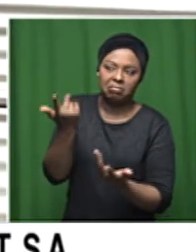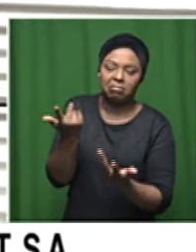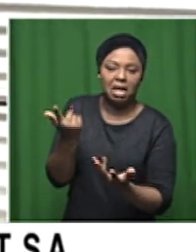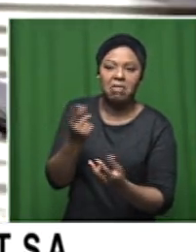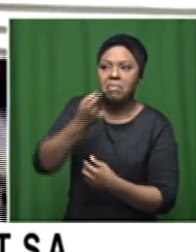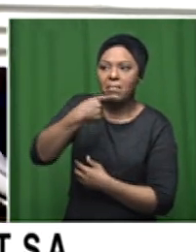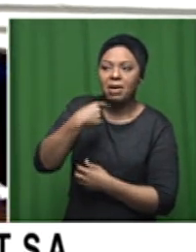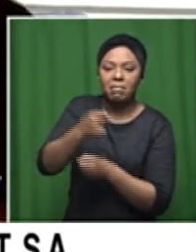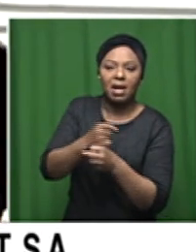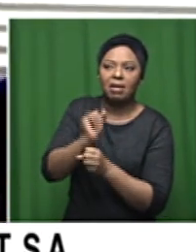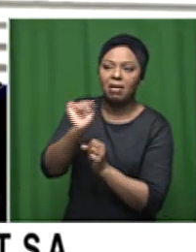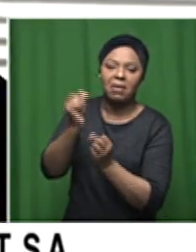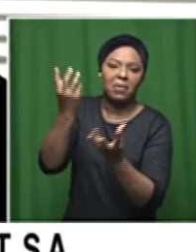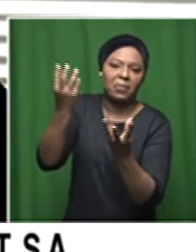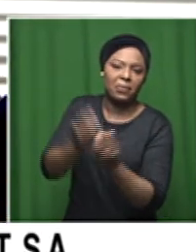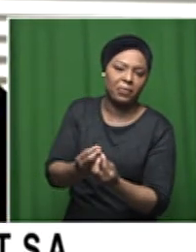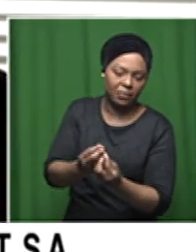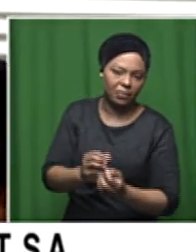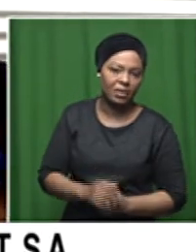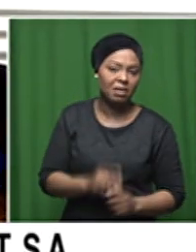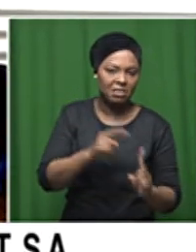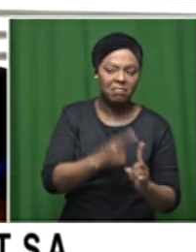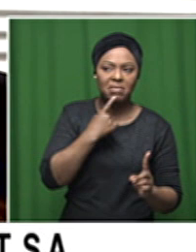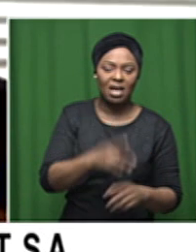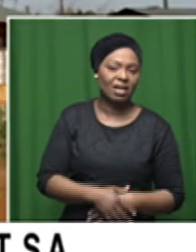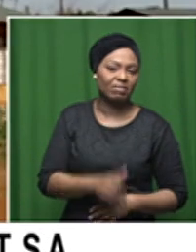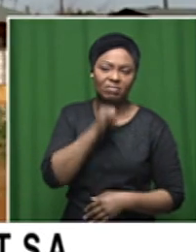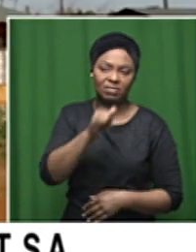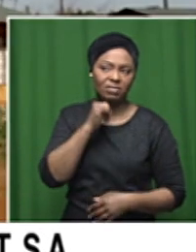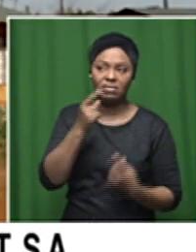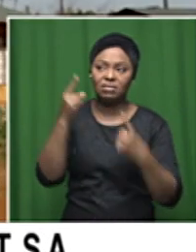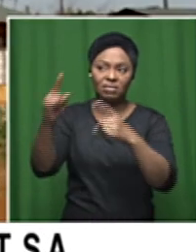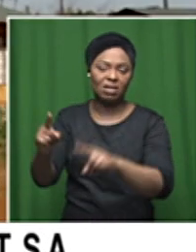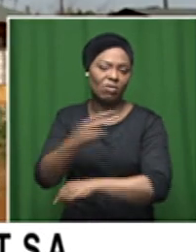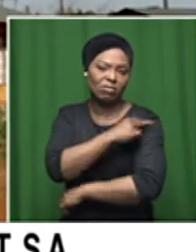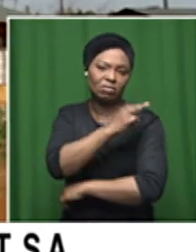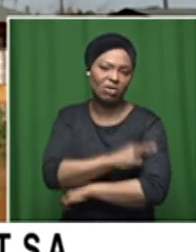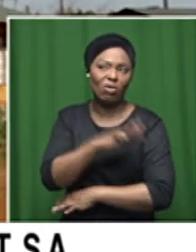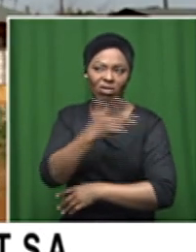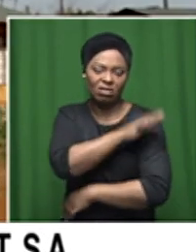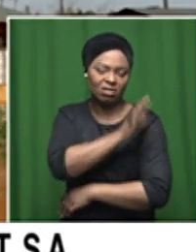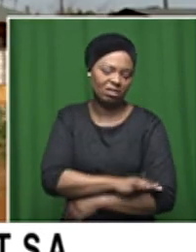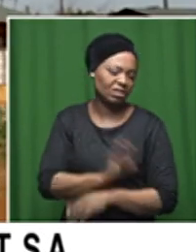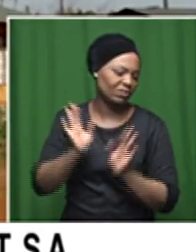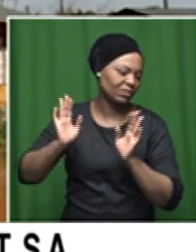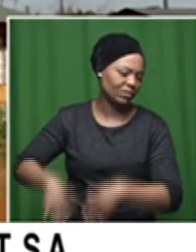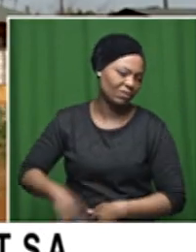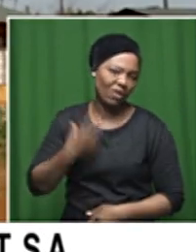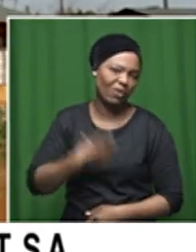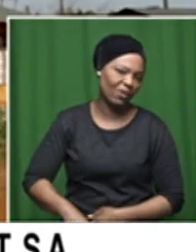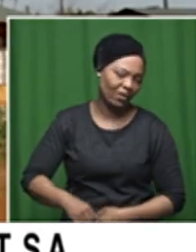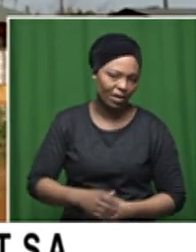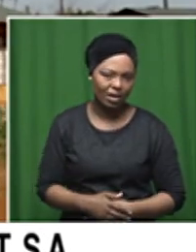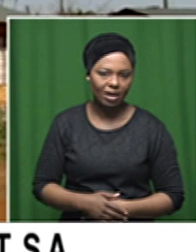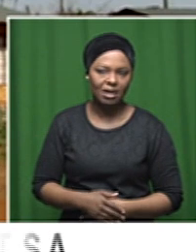the major reasons that discourage them from going to clinics. At times, we are only attended to after 6